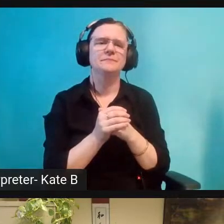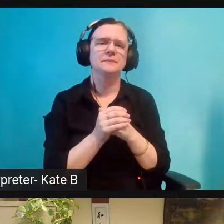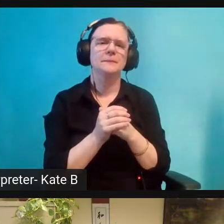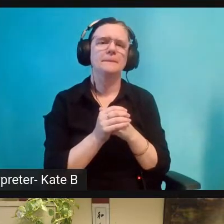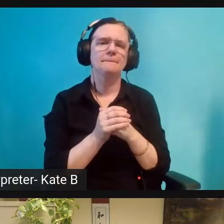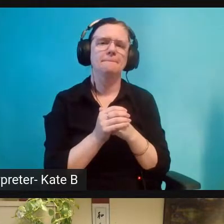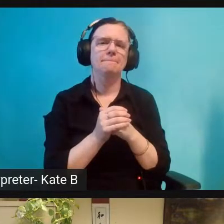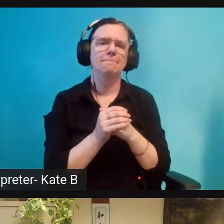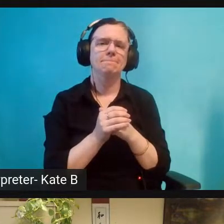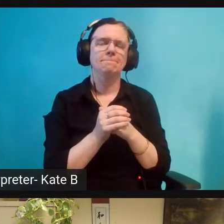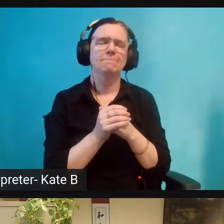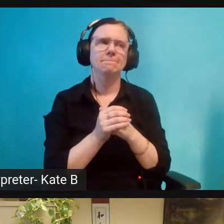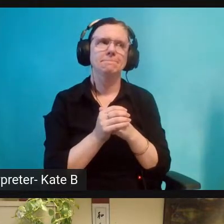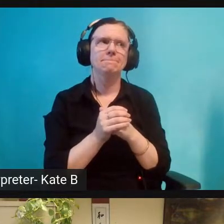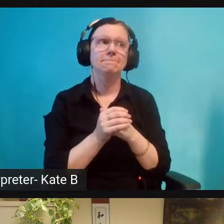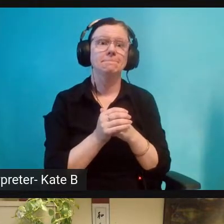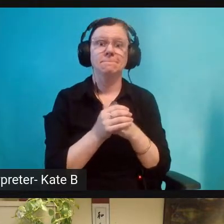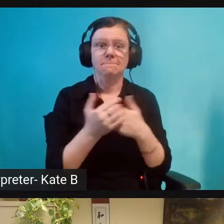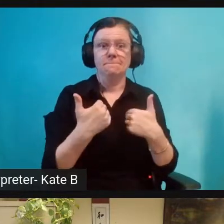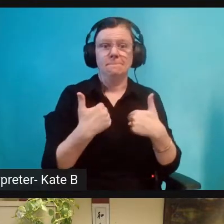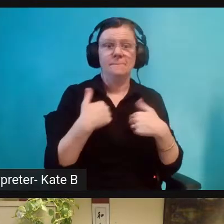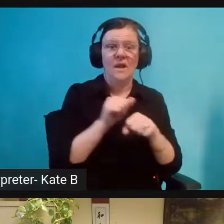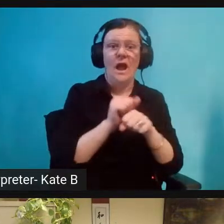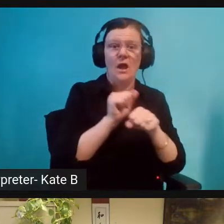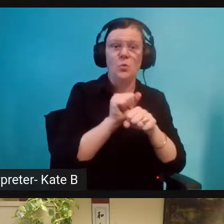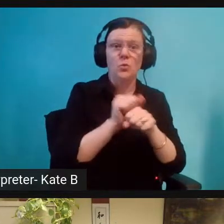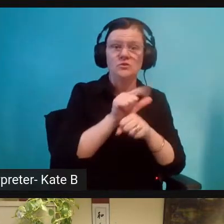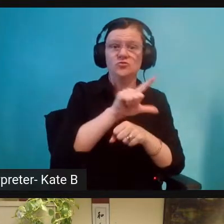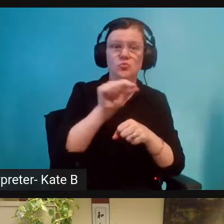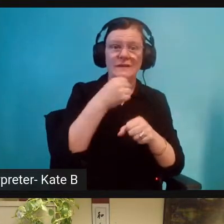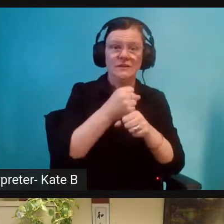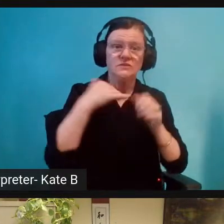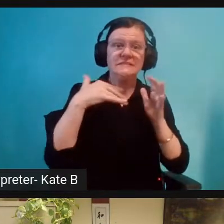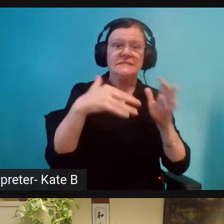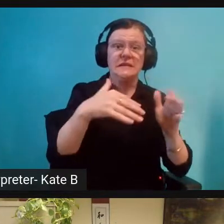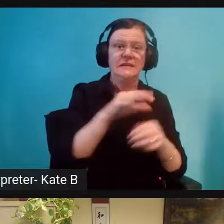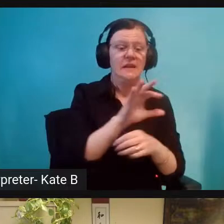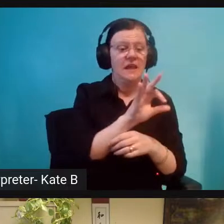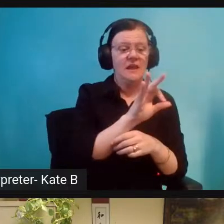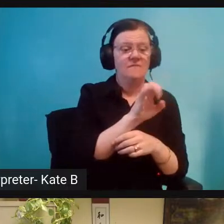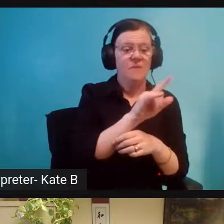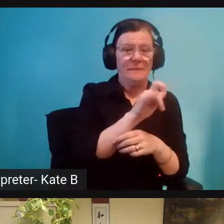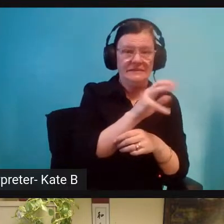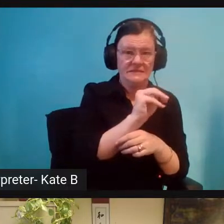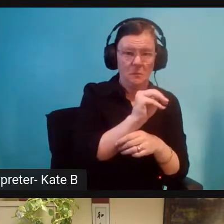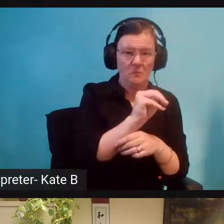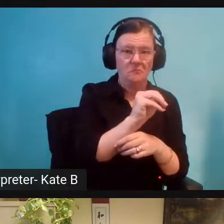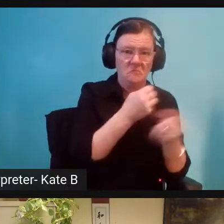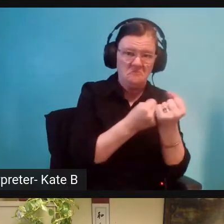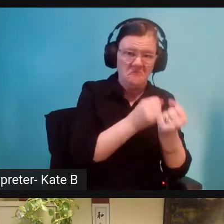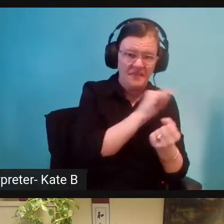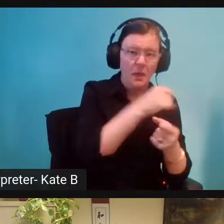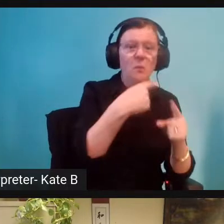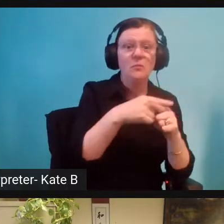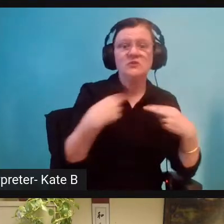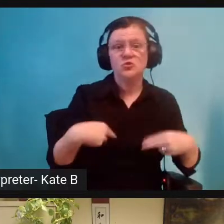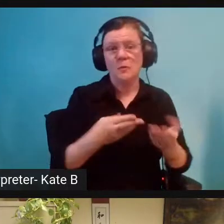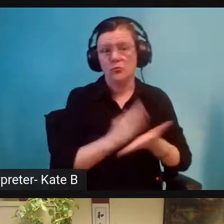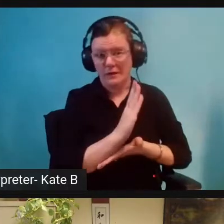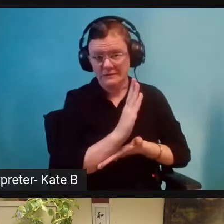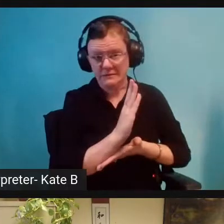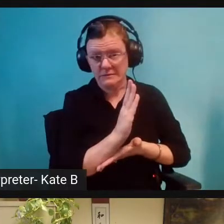say is that I worked for 20 years in human rights and feminism before I started writing. And